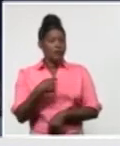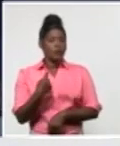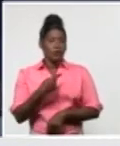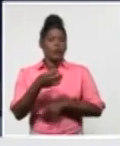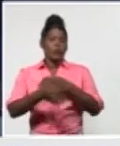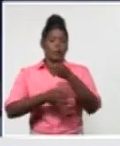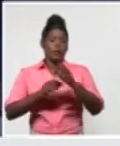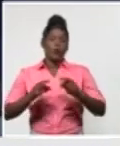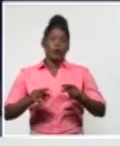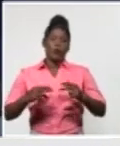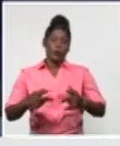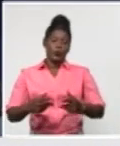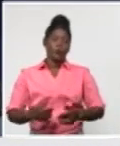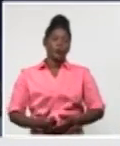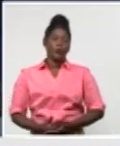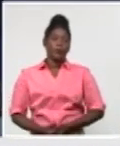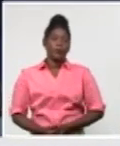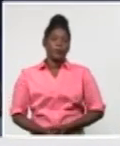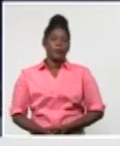yesterday.